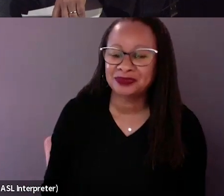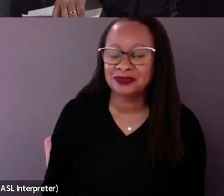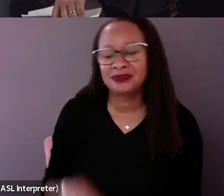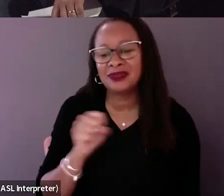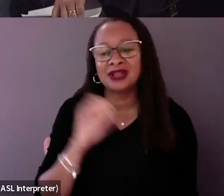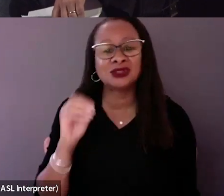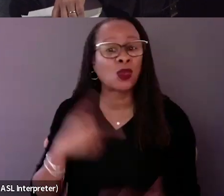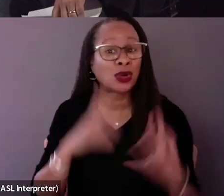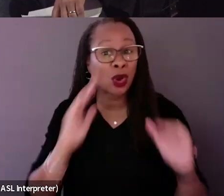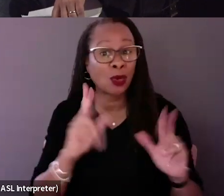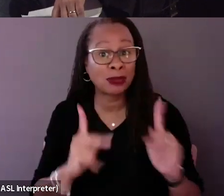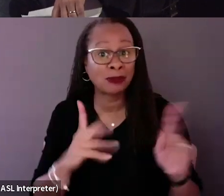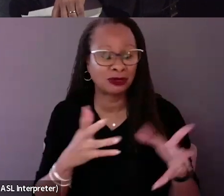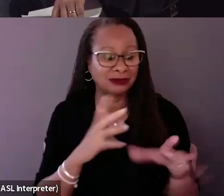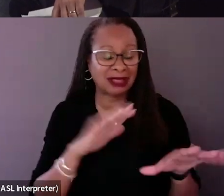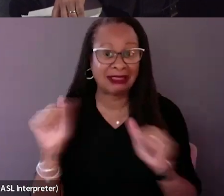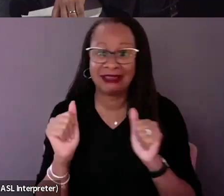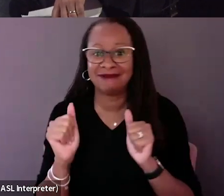So what do you hope people take away from this?